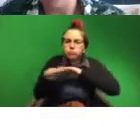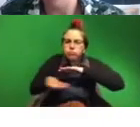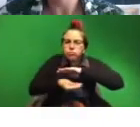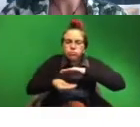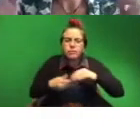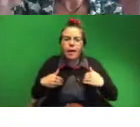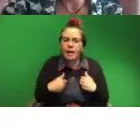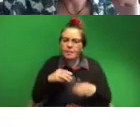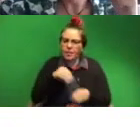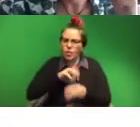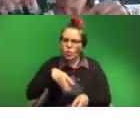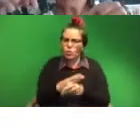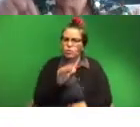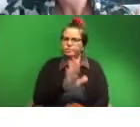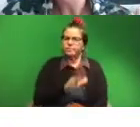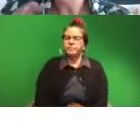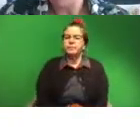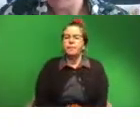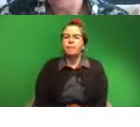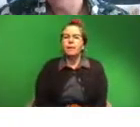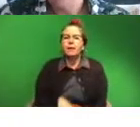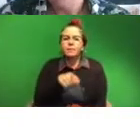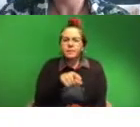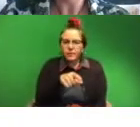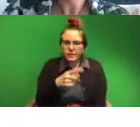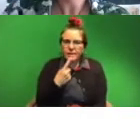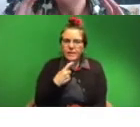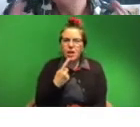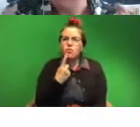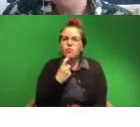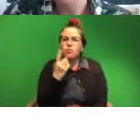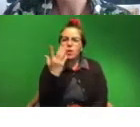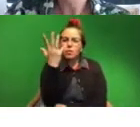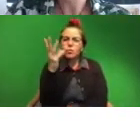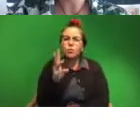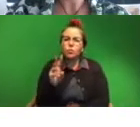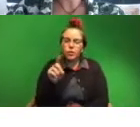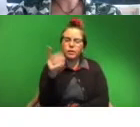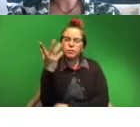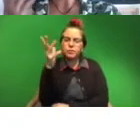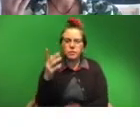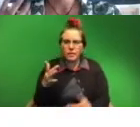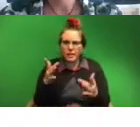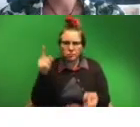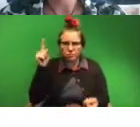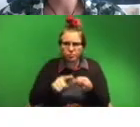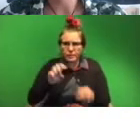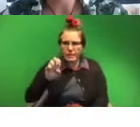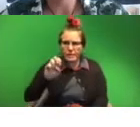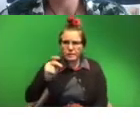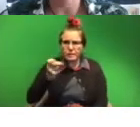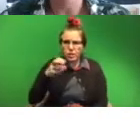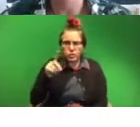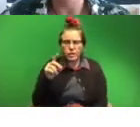right now. But down there you see the redwood. The redwood is an endangered species, but constantly